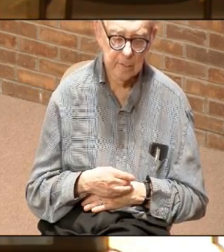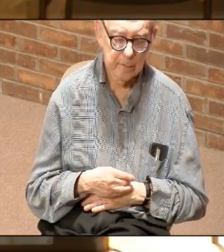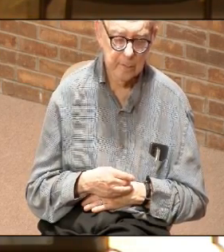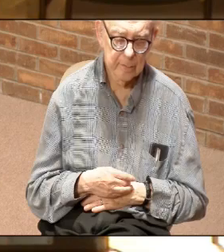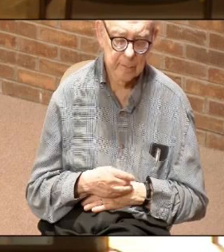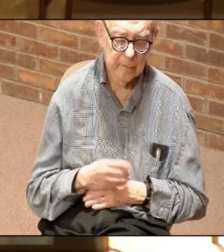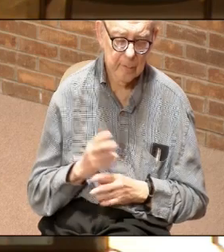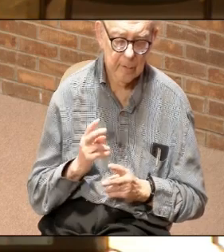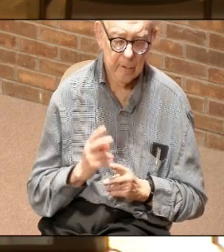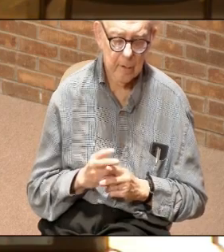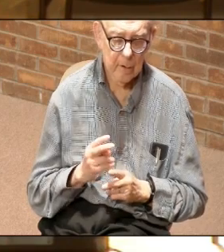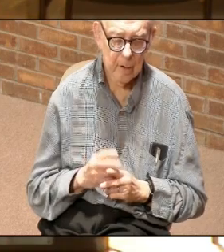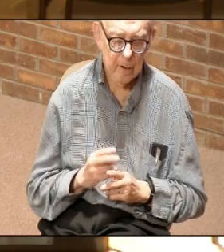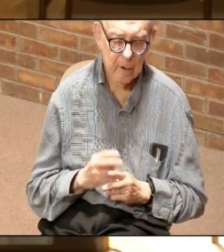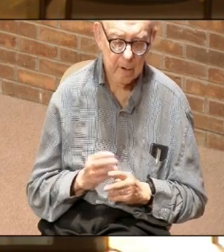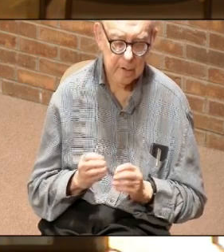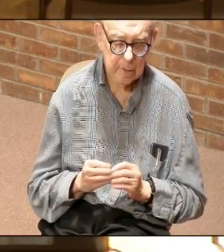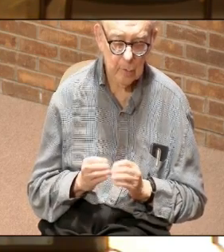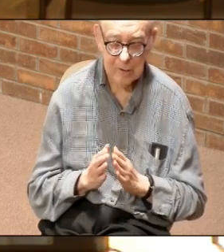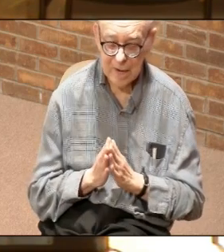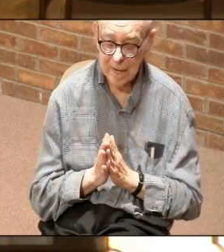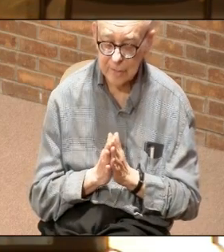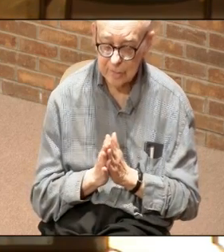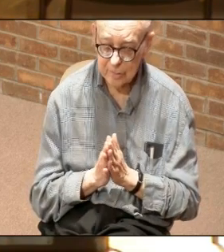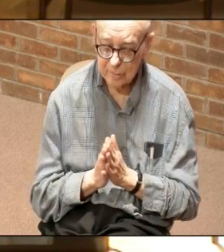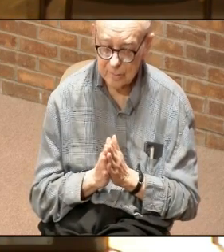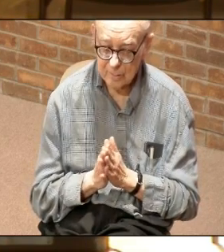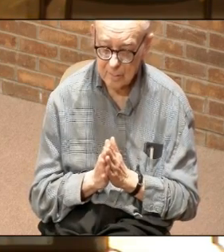I kept getting a little more anxious